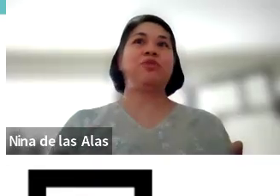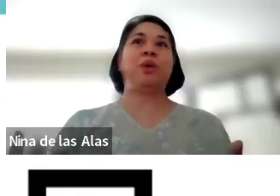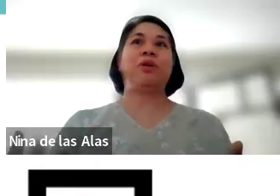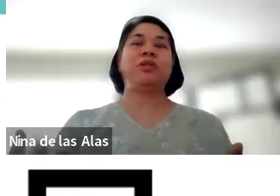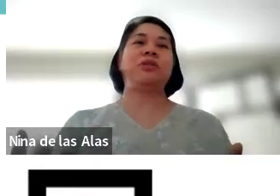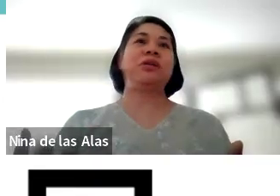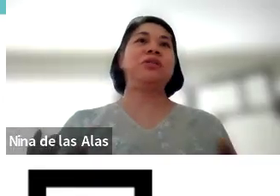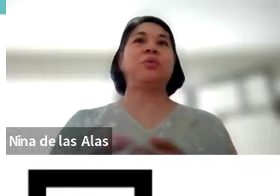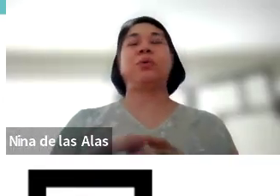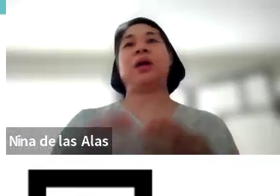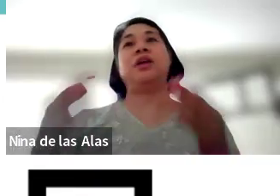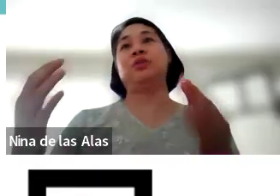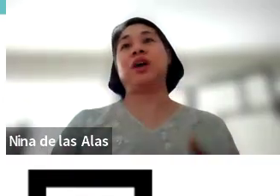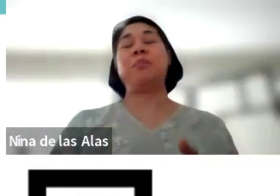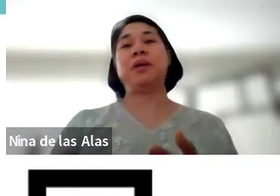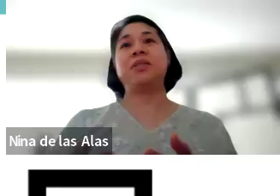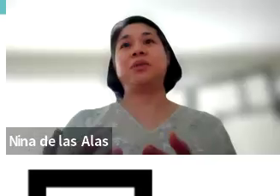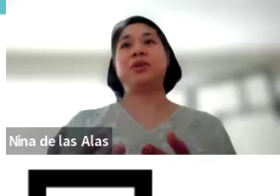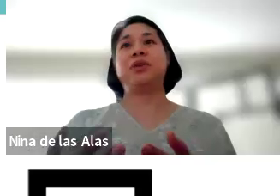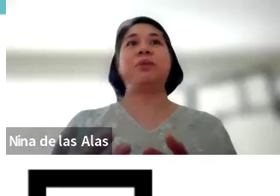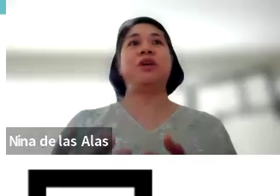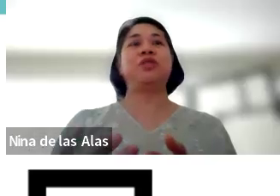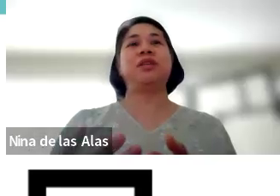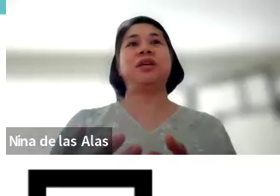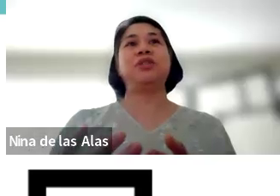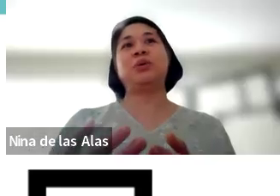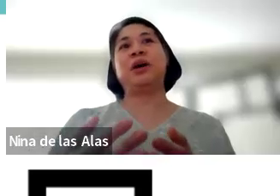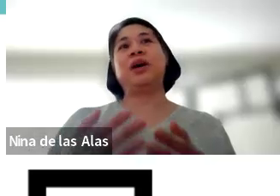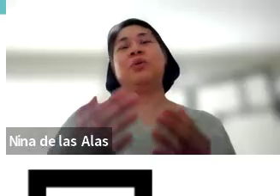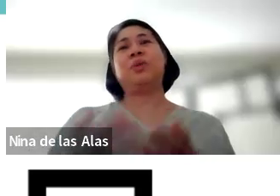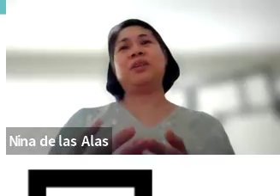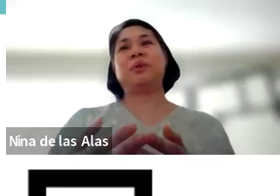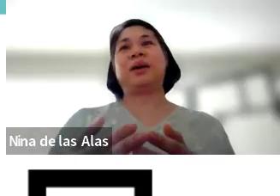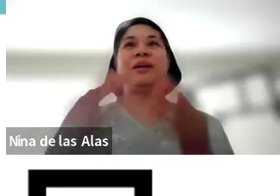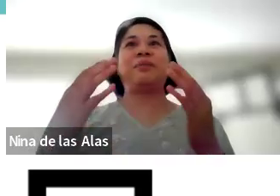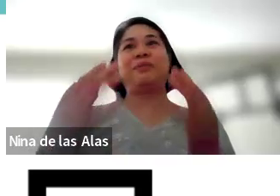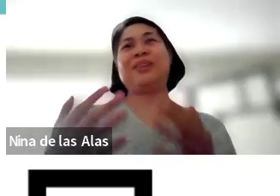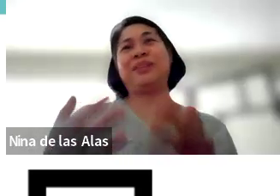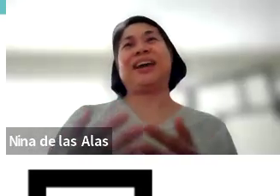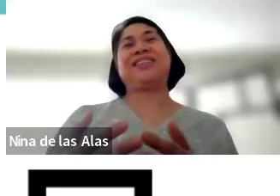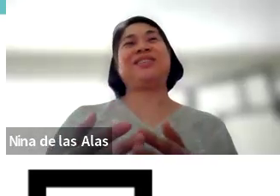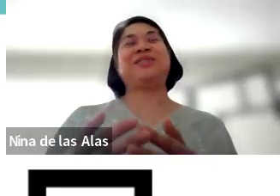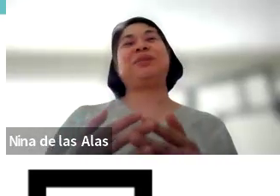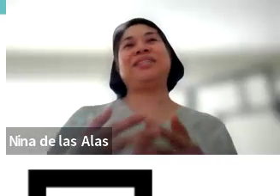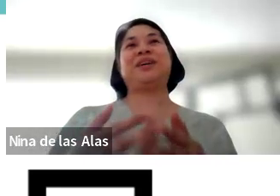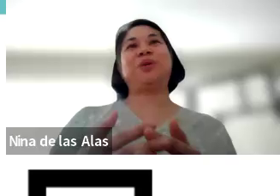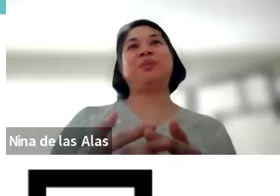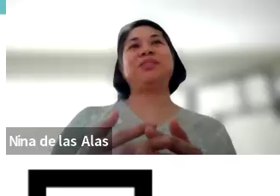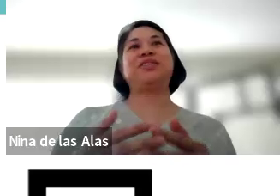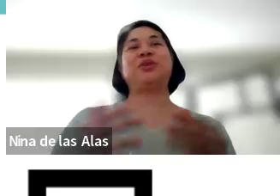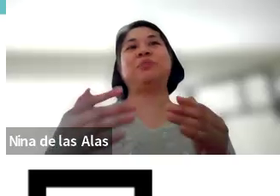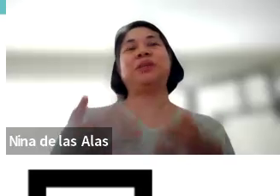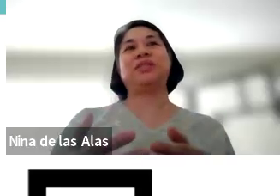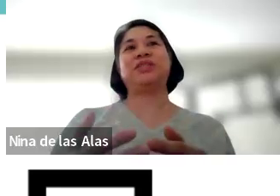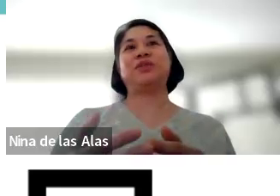these types of webinar series or any other topics that you may be interested in. So we want to really ask you to please take a